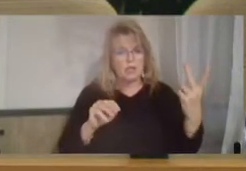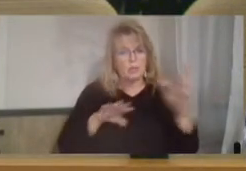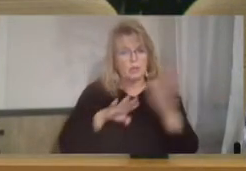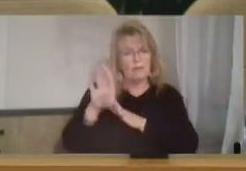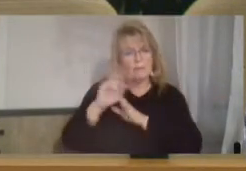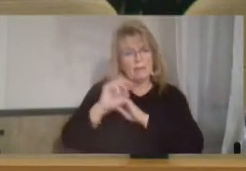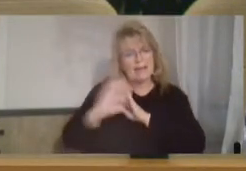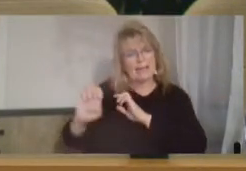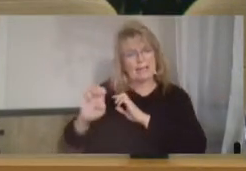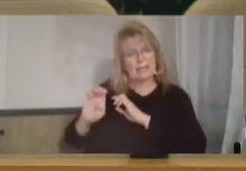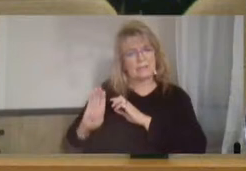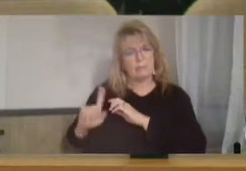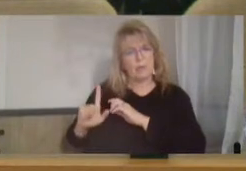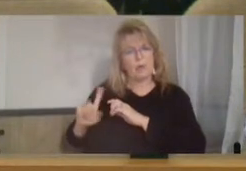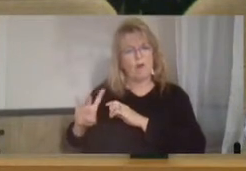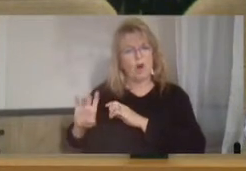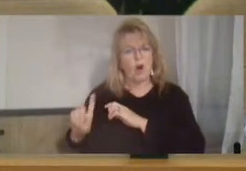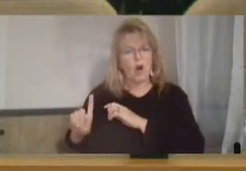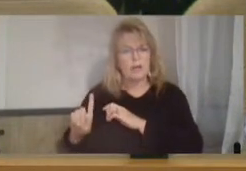Boulevard. And